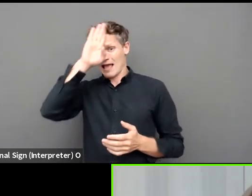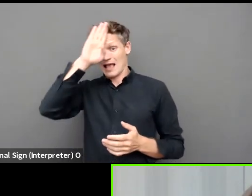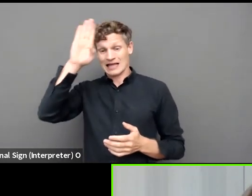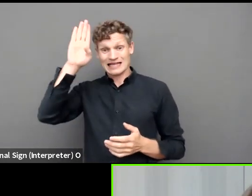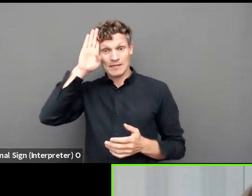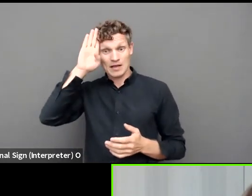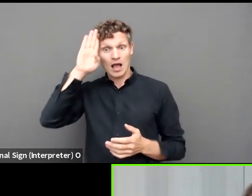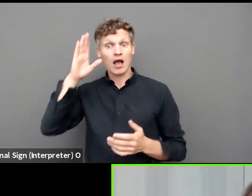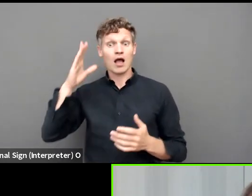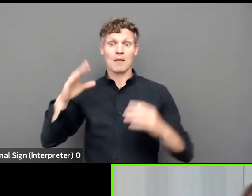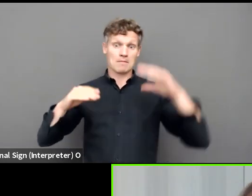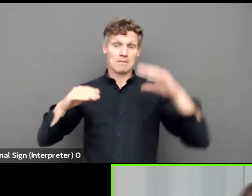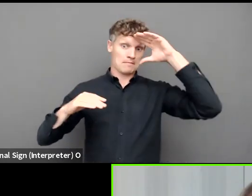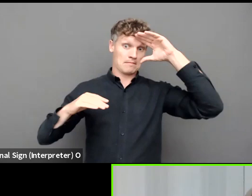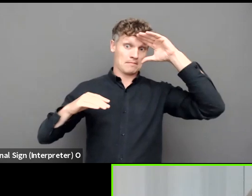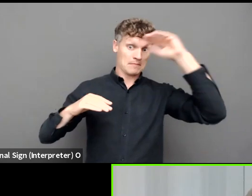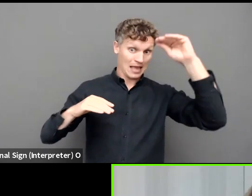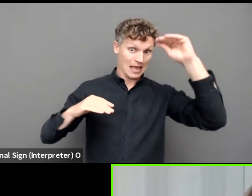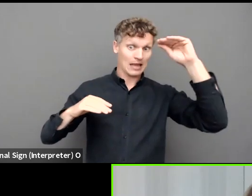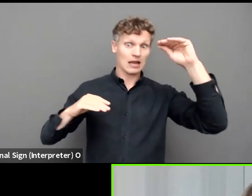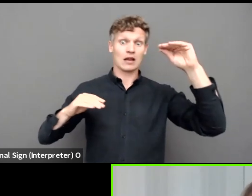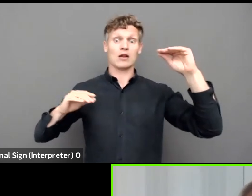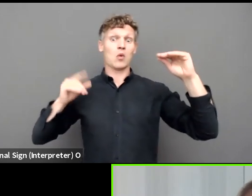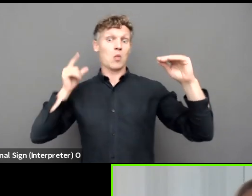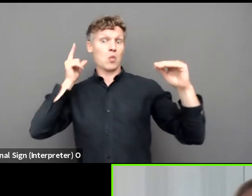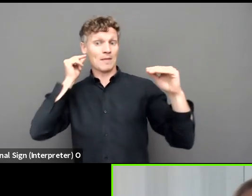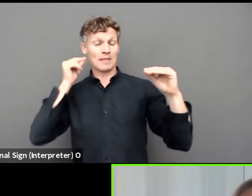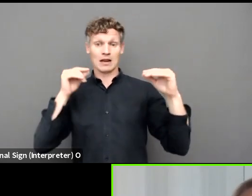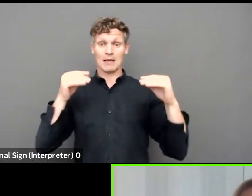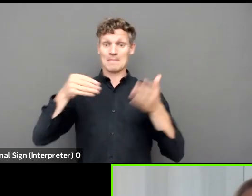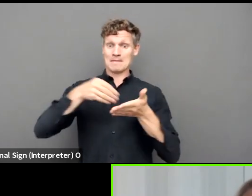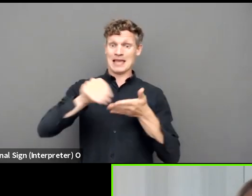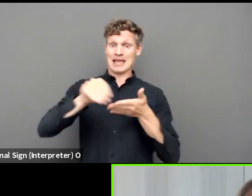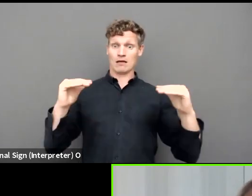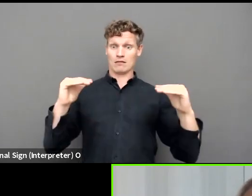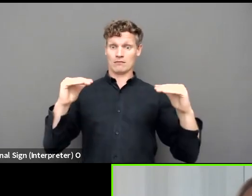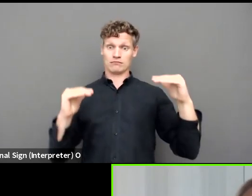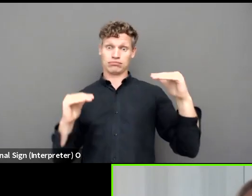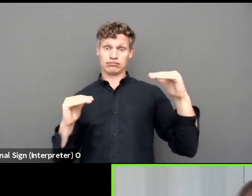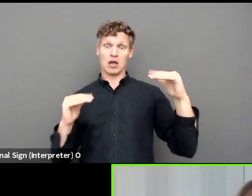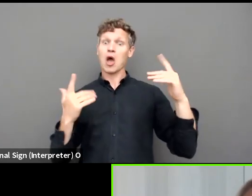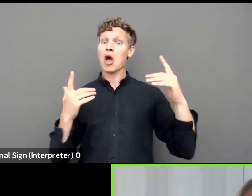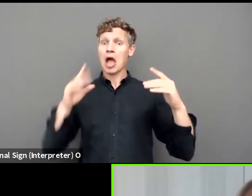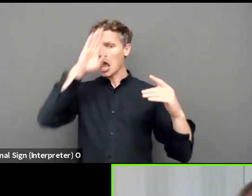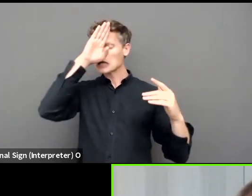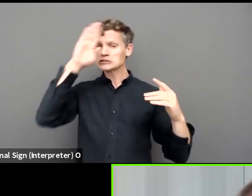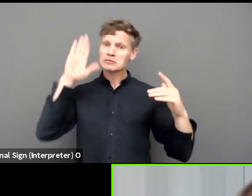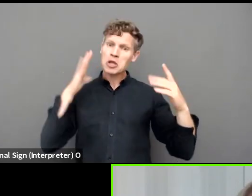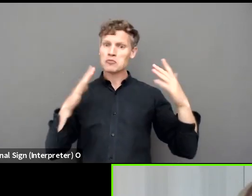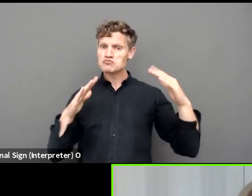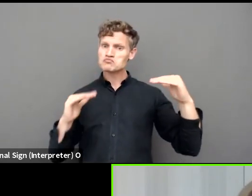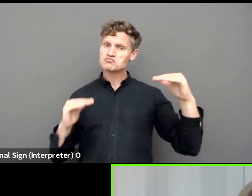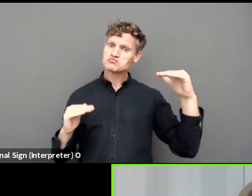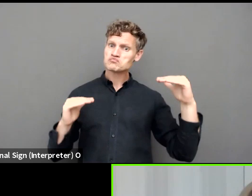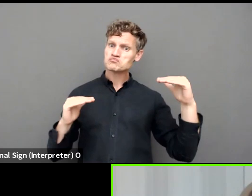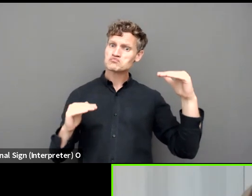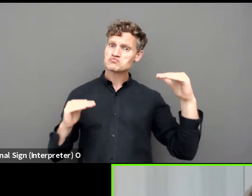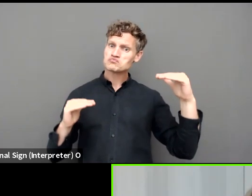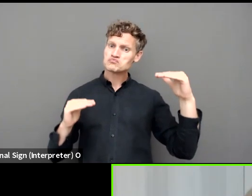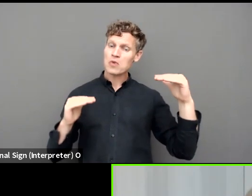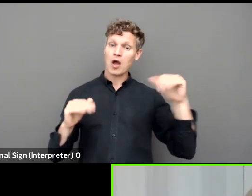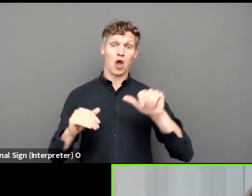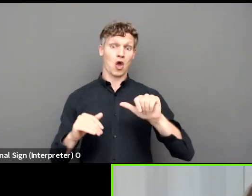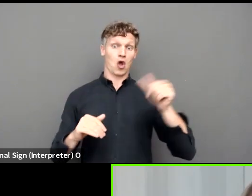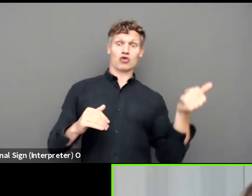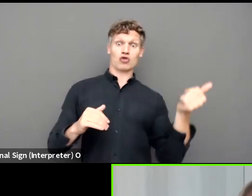more pronounced in other sectors, in financial services or in technology, where variable pay bonuses make the big difference.